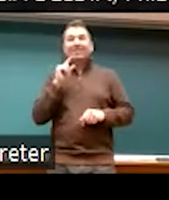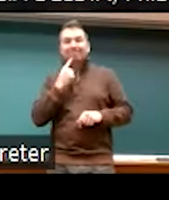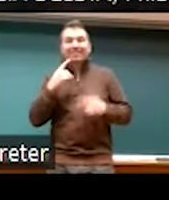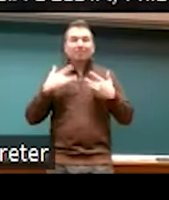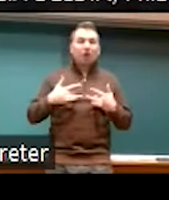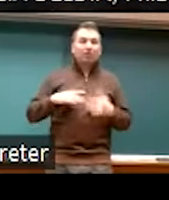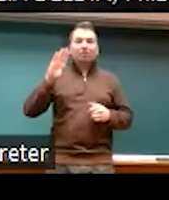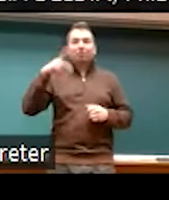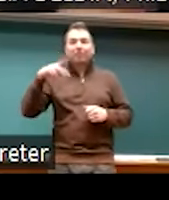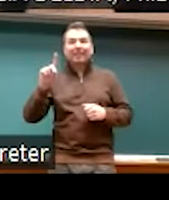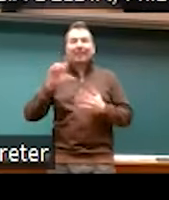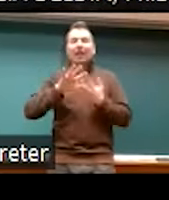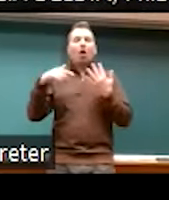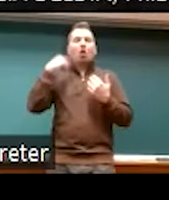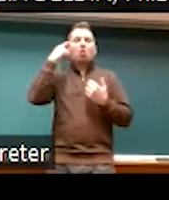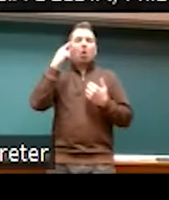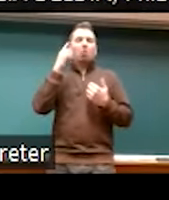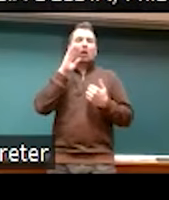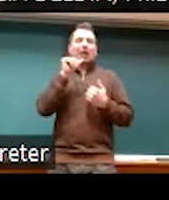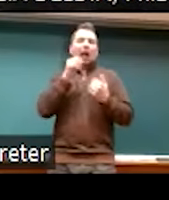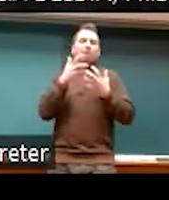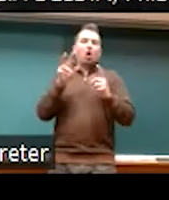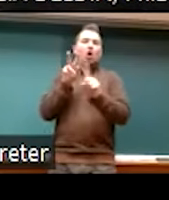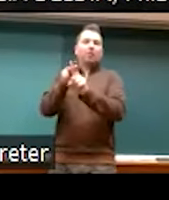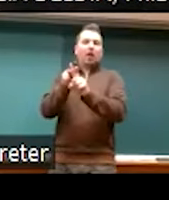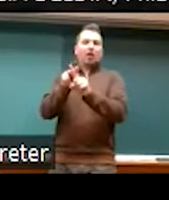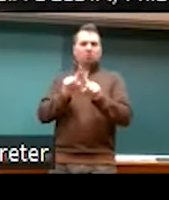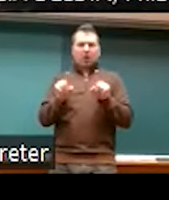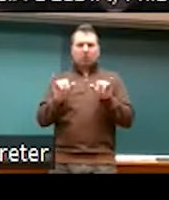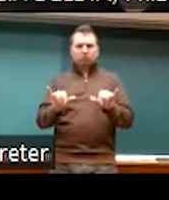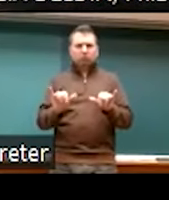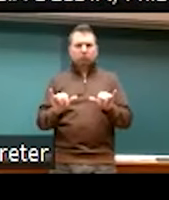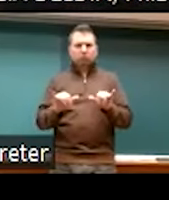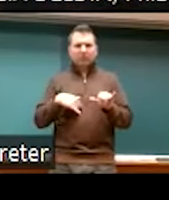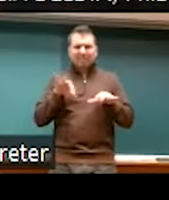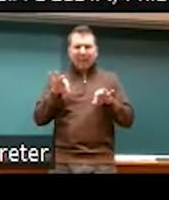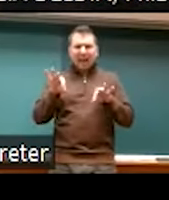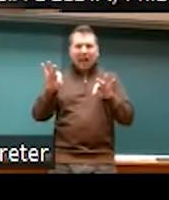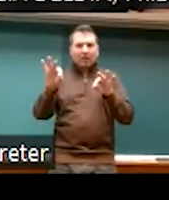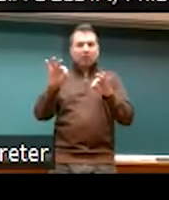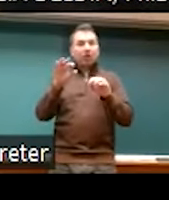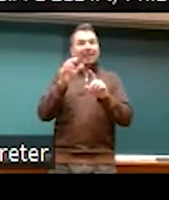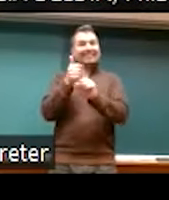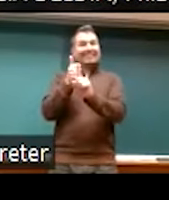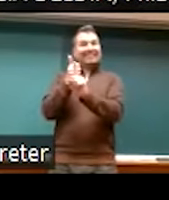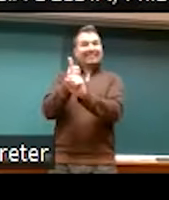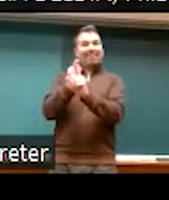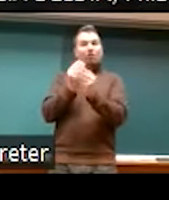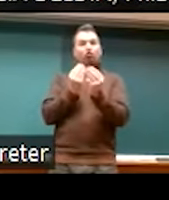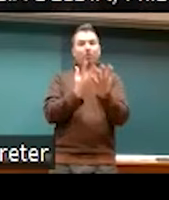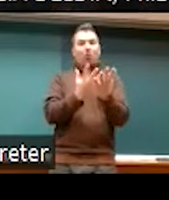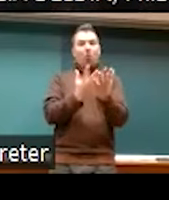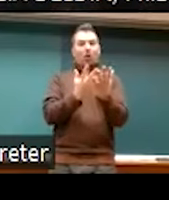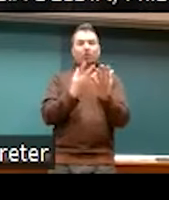lo and behold, we have found in these self-diagnosed or at least self-reported diagnosed people with bipolar